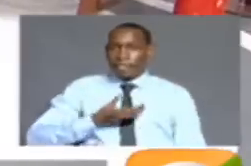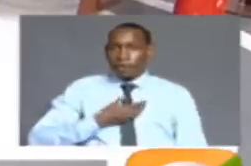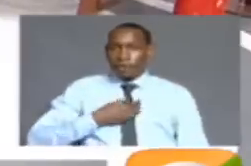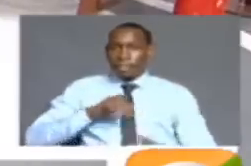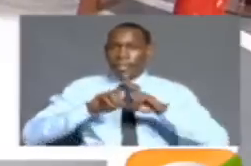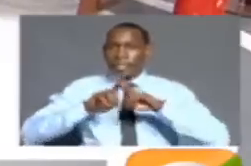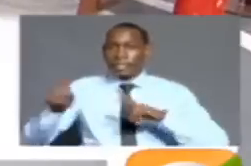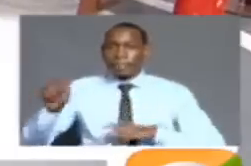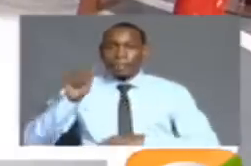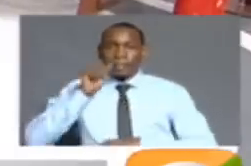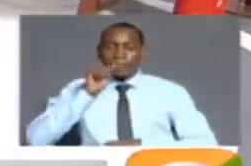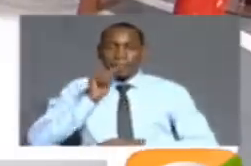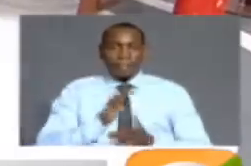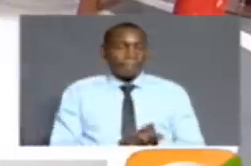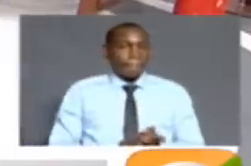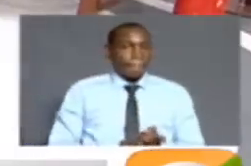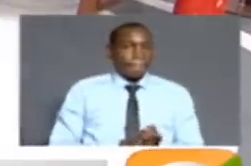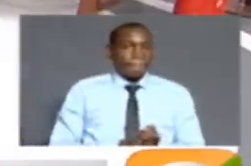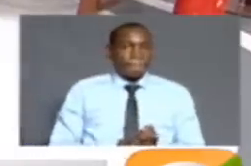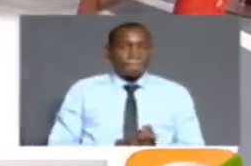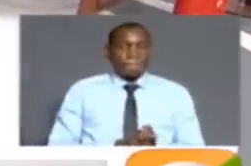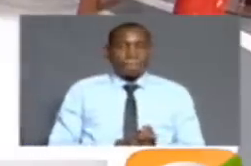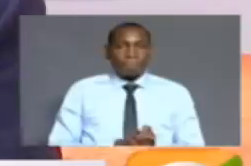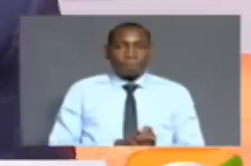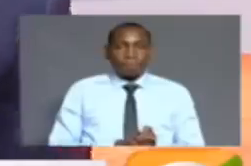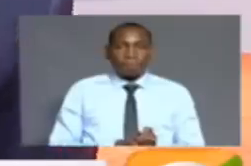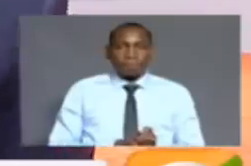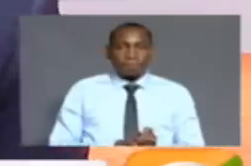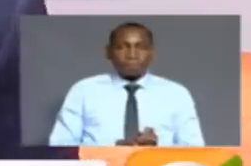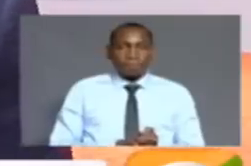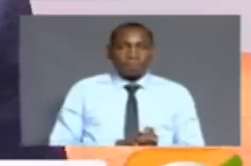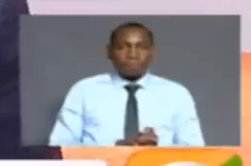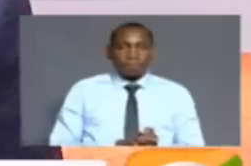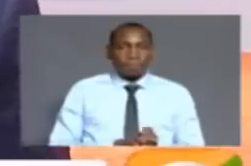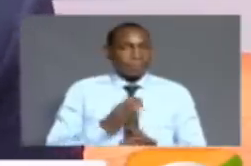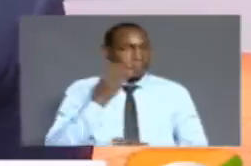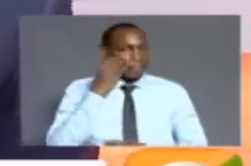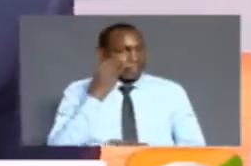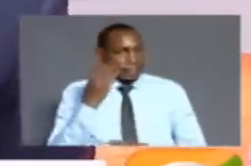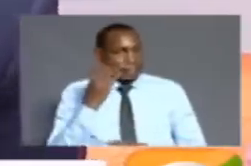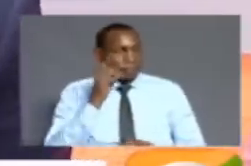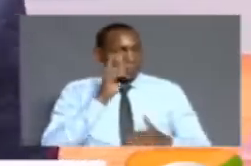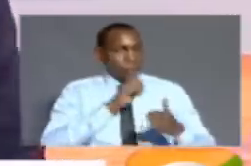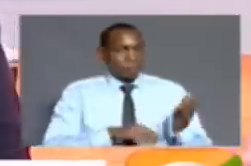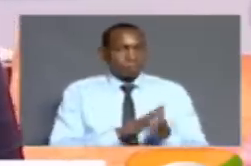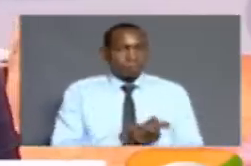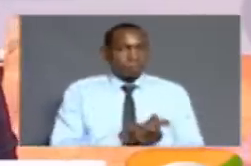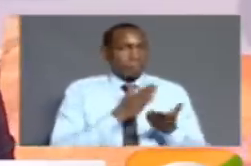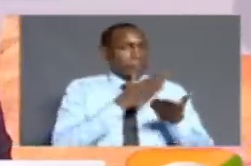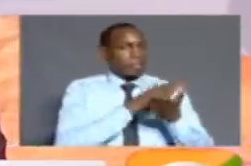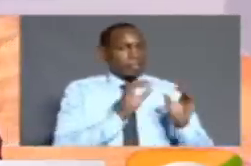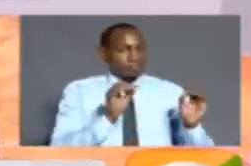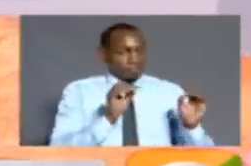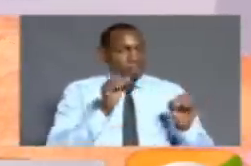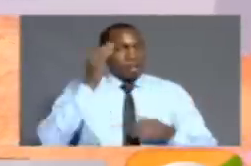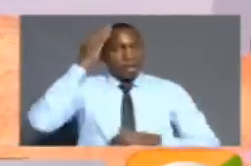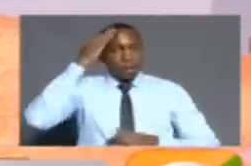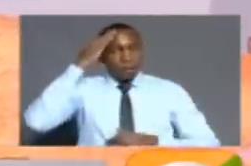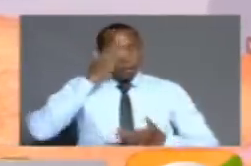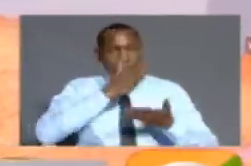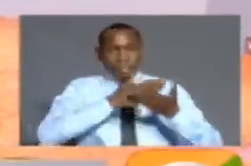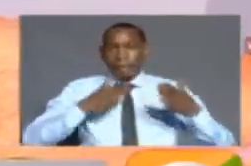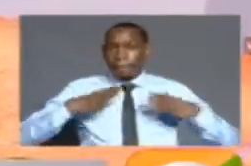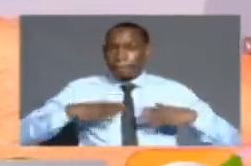or whatever you, it was. Let me tell you, Jeff, you know what is so sad? Let me not say this. No, say it. I mean. You know, some